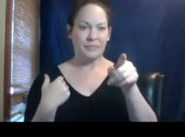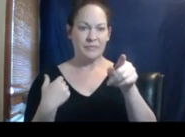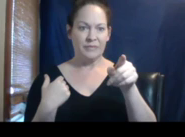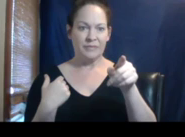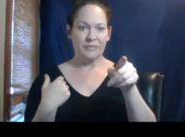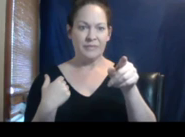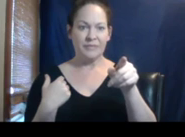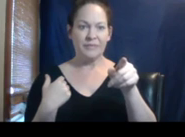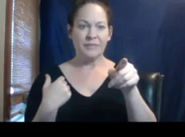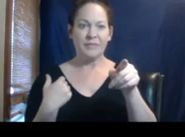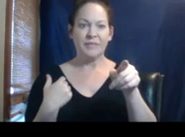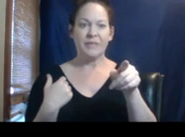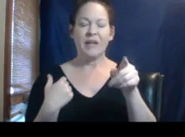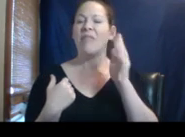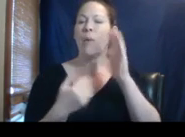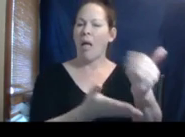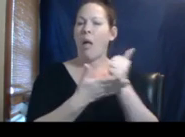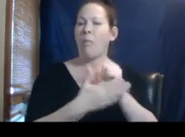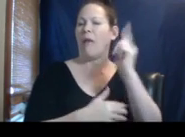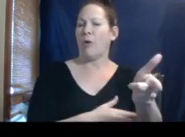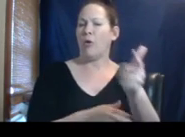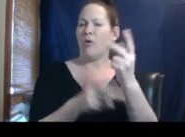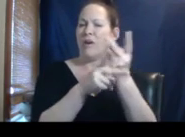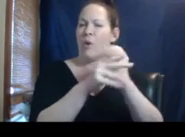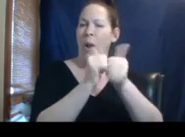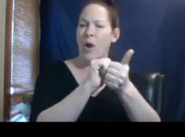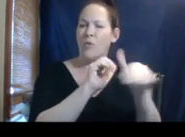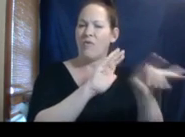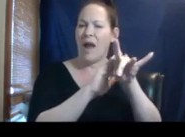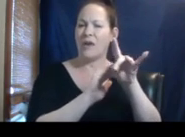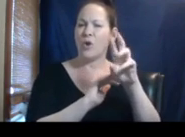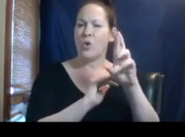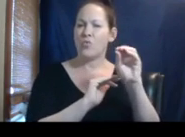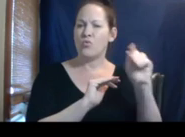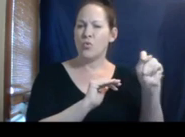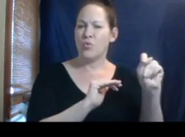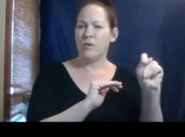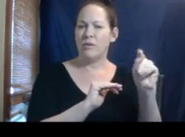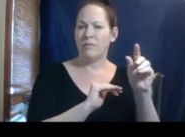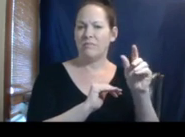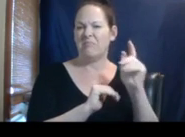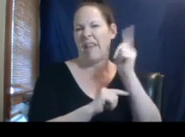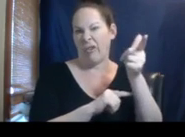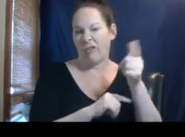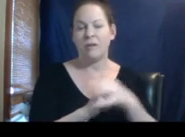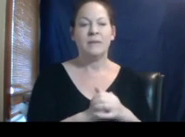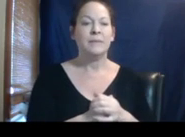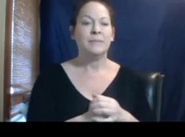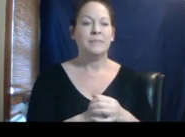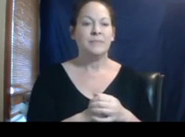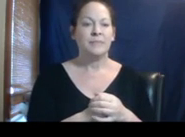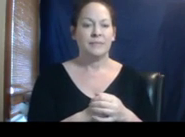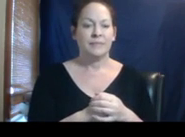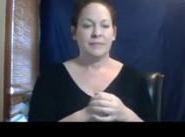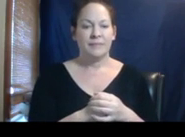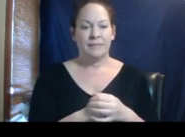roots later on when I have an idea of what a number might,